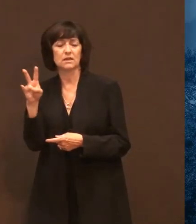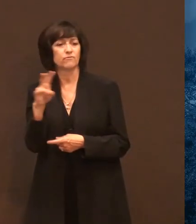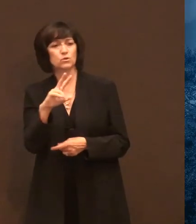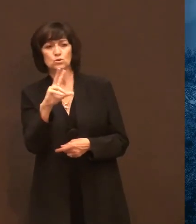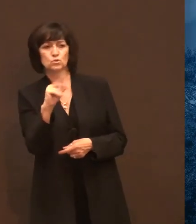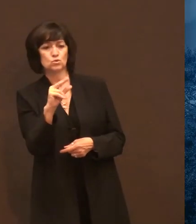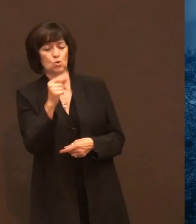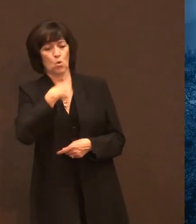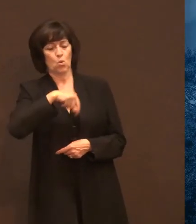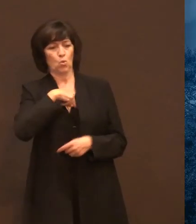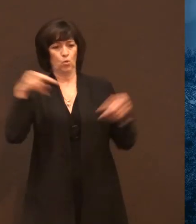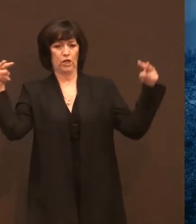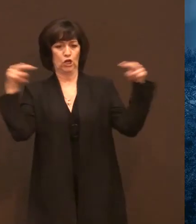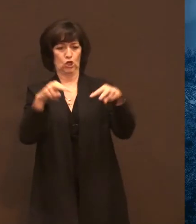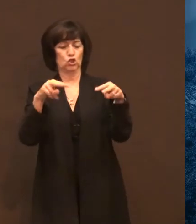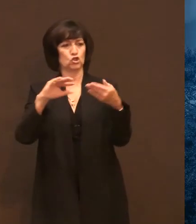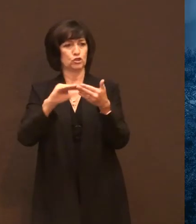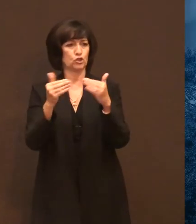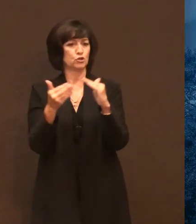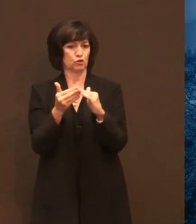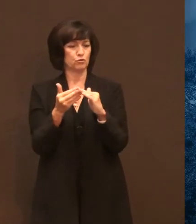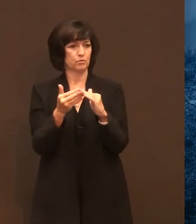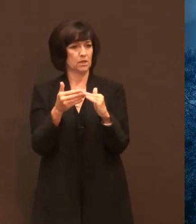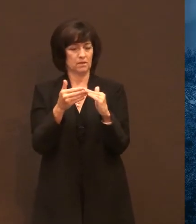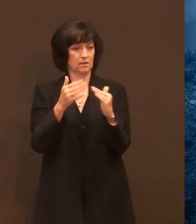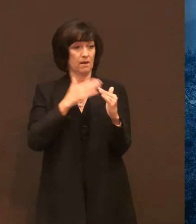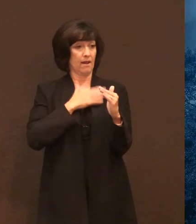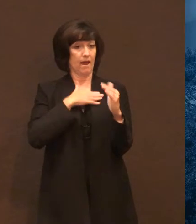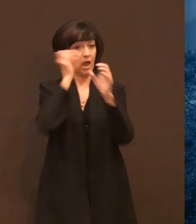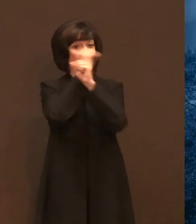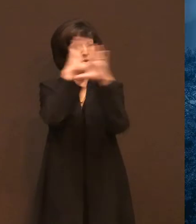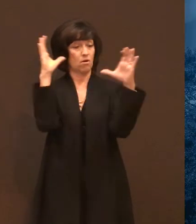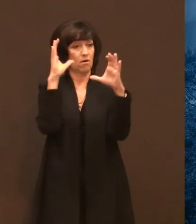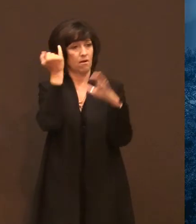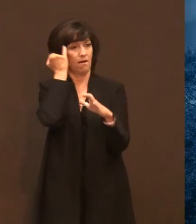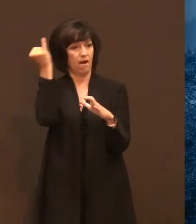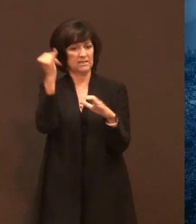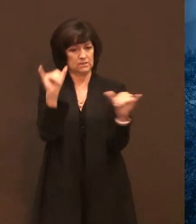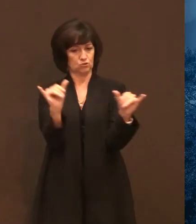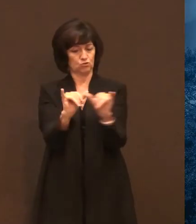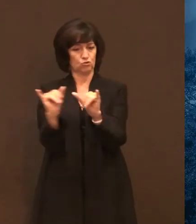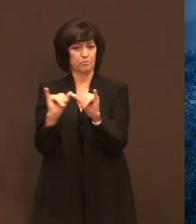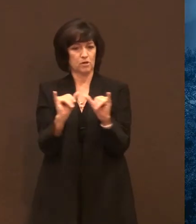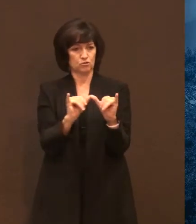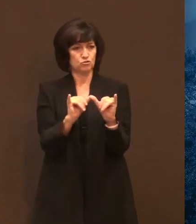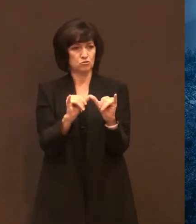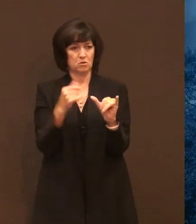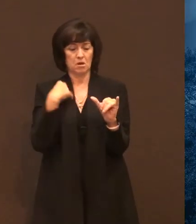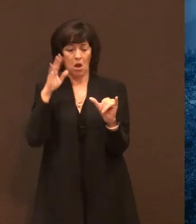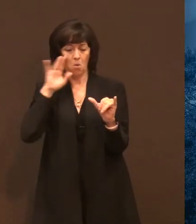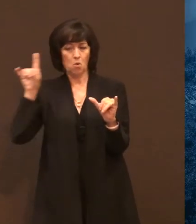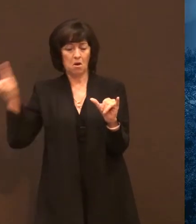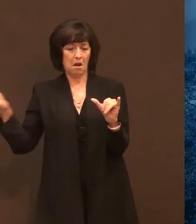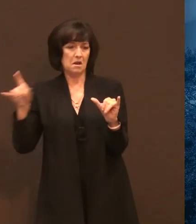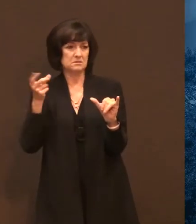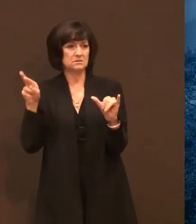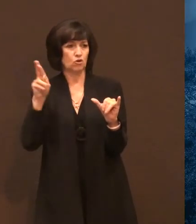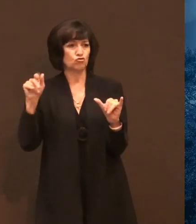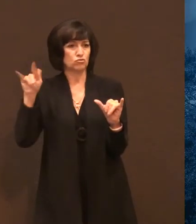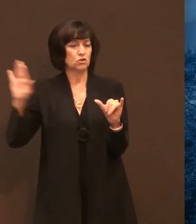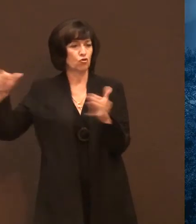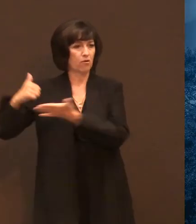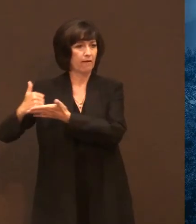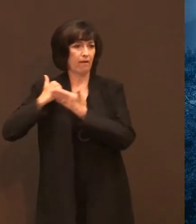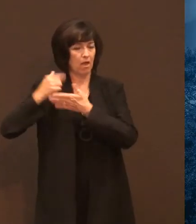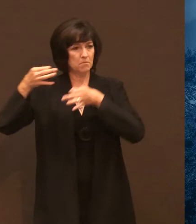at the community, right? So the idea is to measure, and I'll ask for Dr. Rattay's help here, to measure